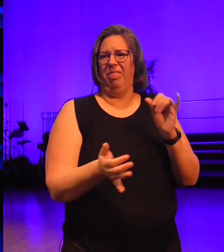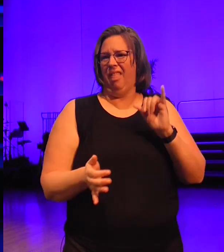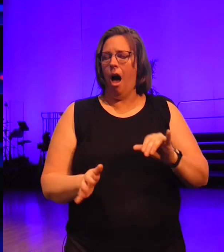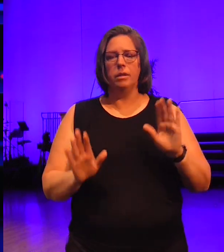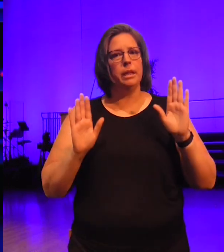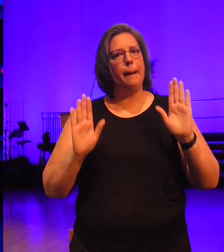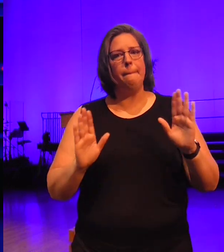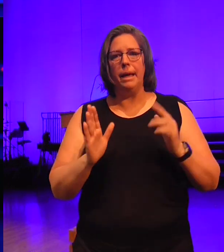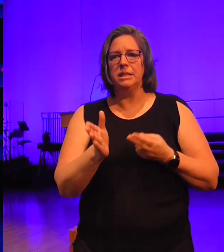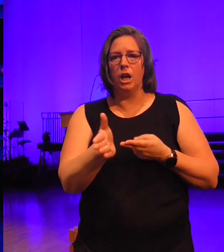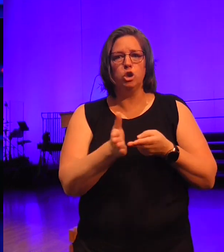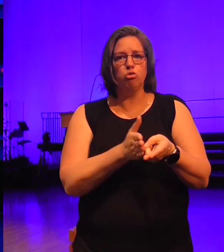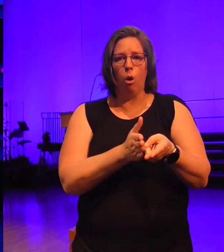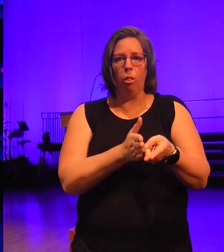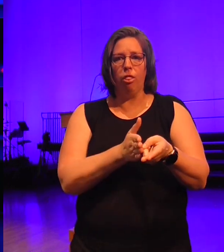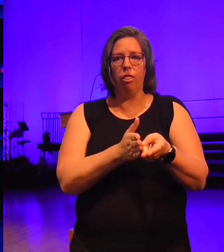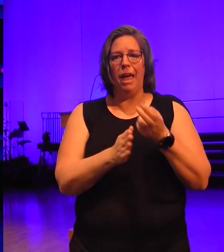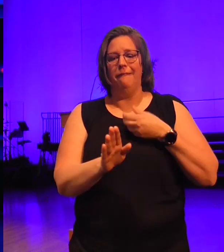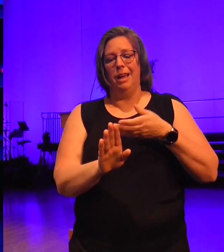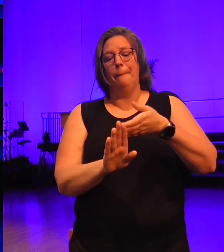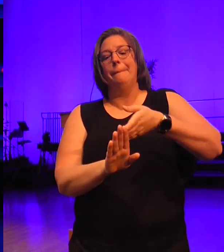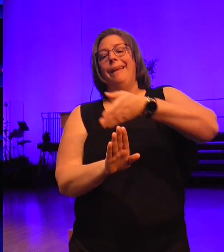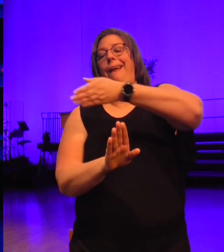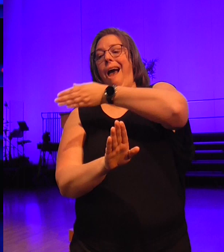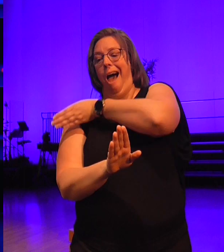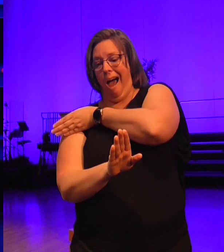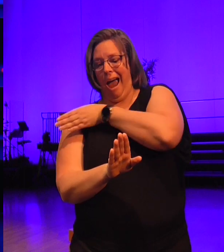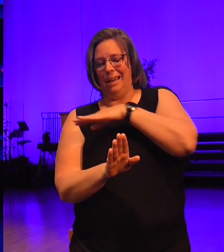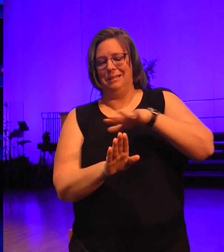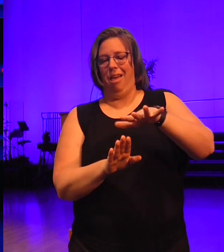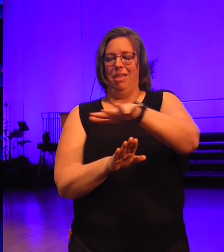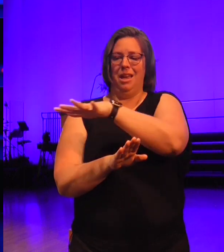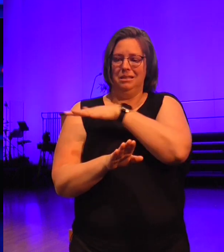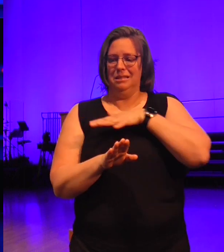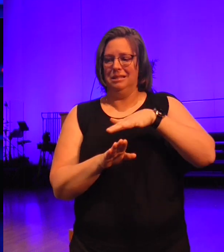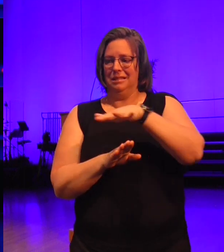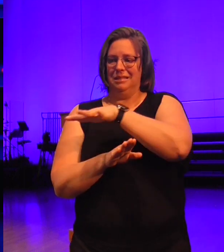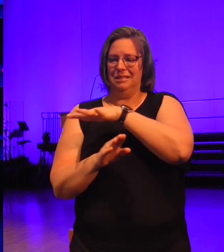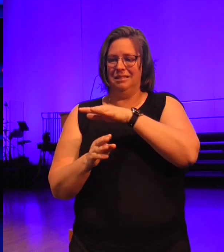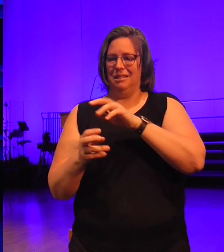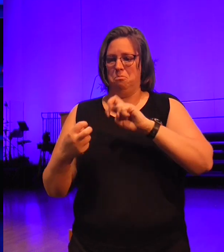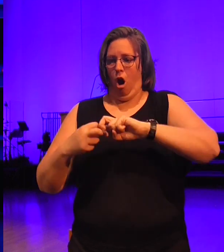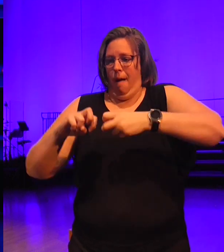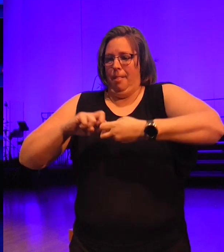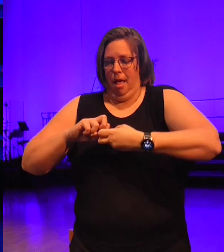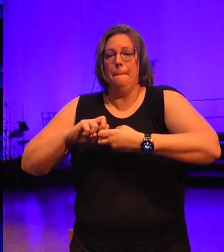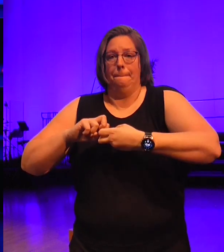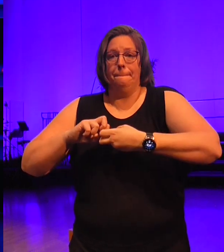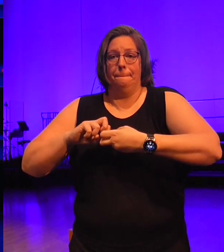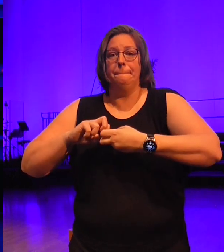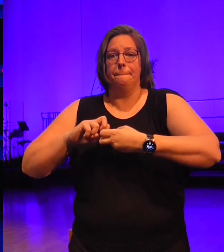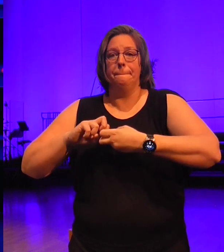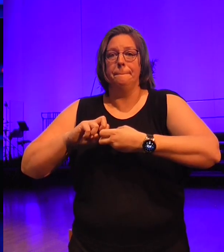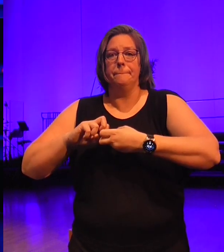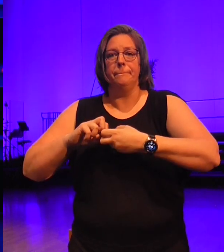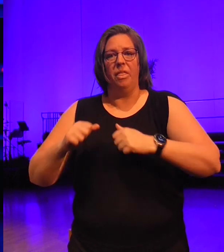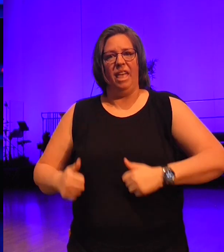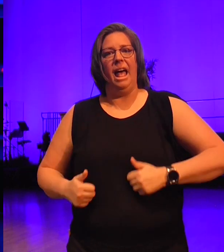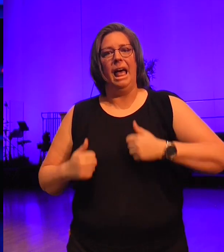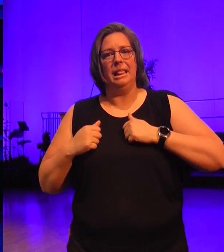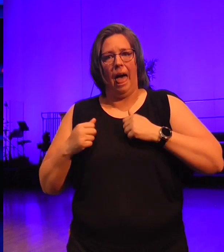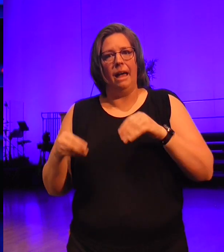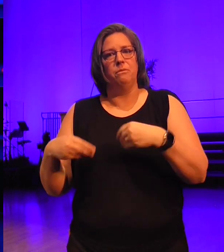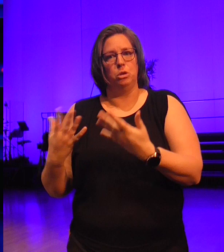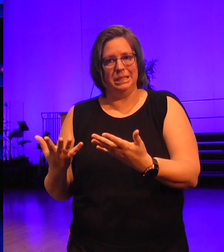even behind the fractured surface that life sometimes presents to us, there is